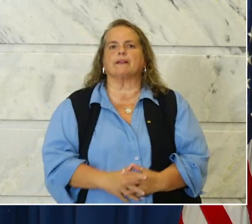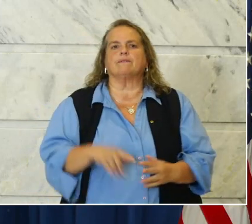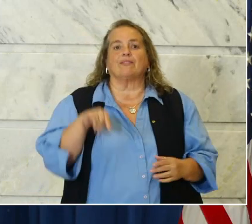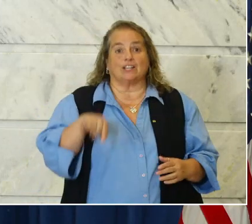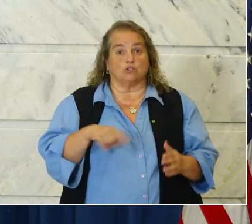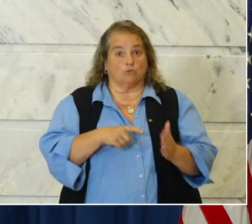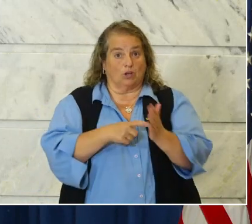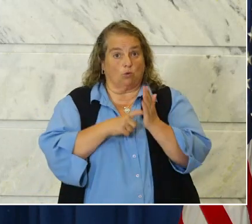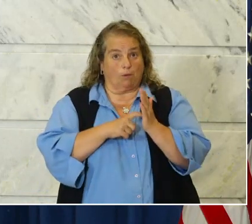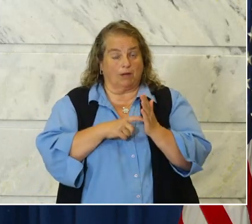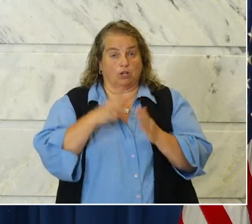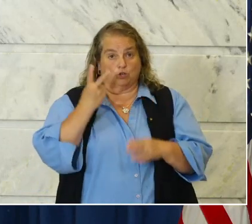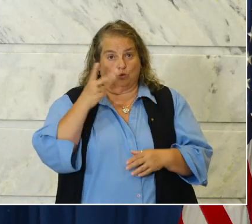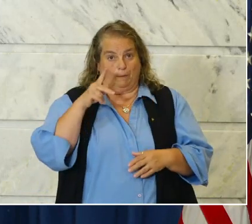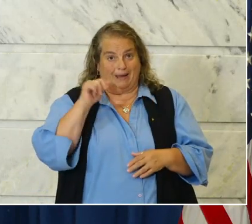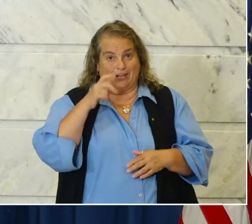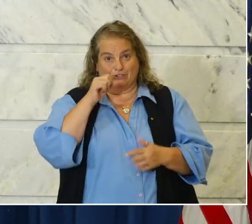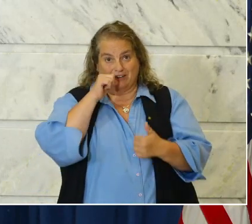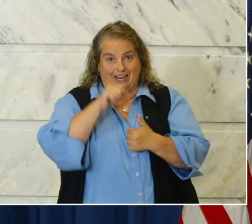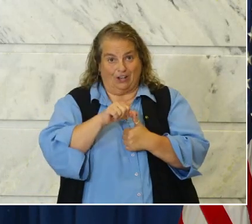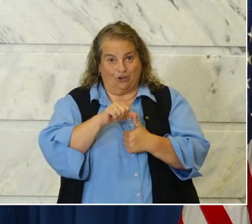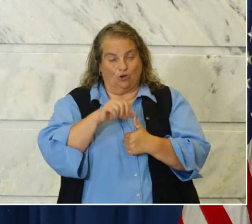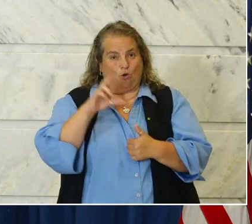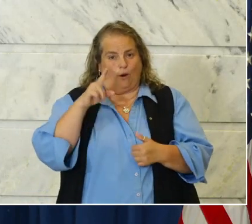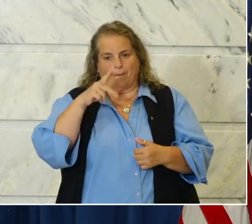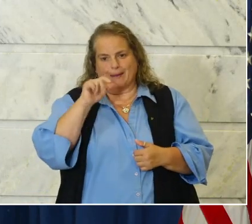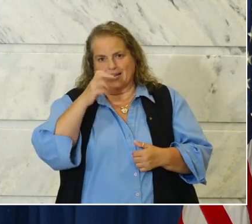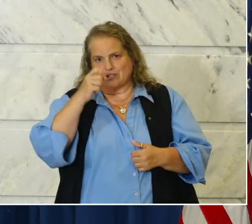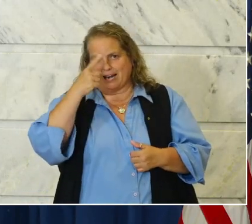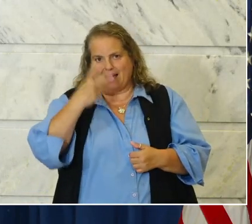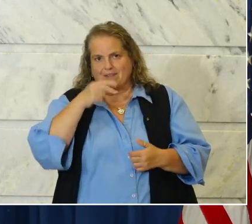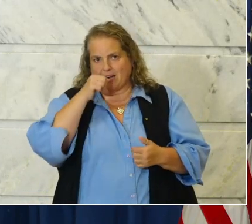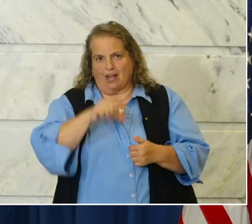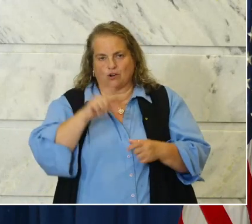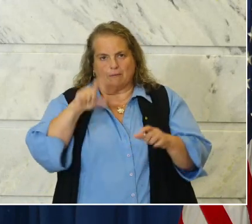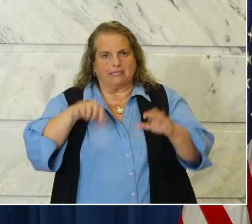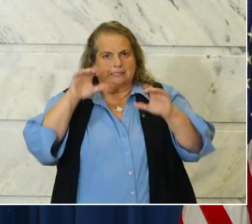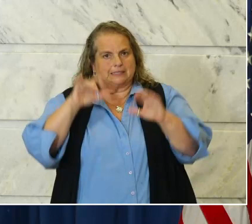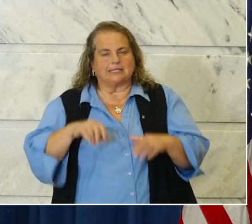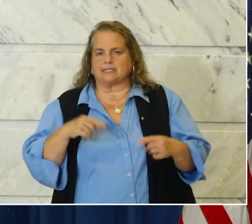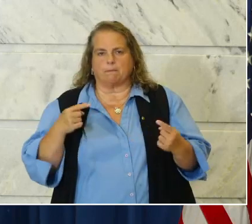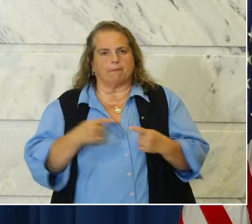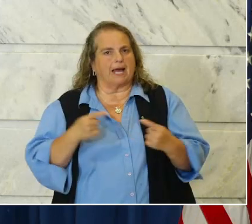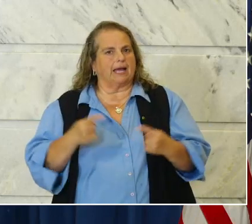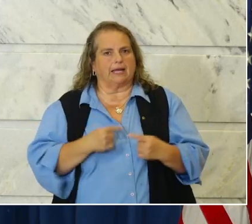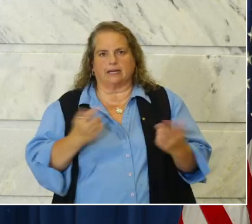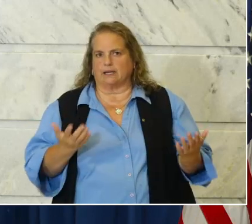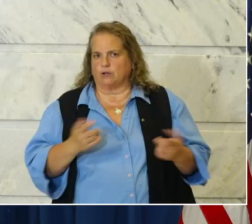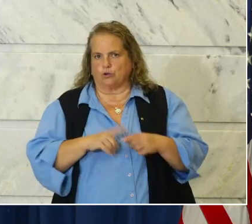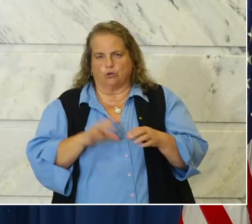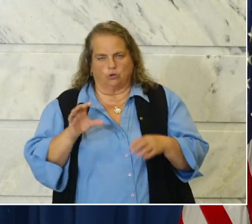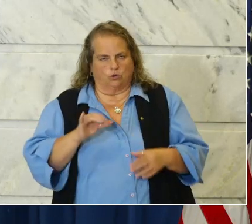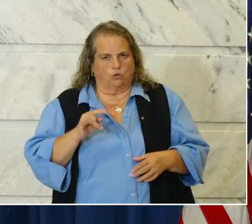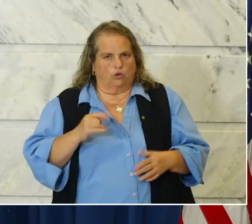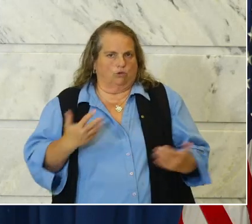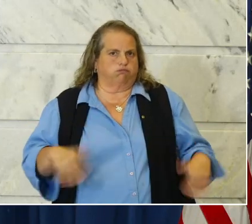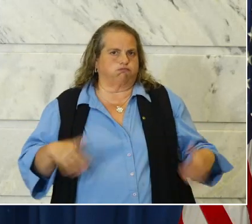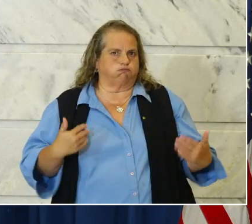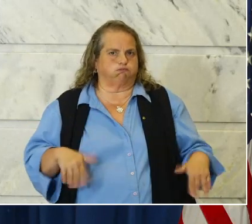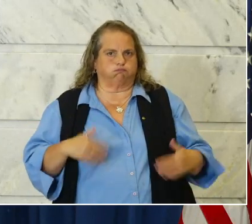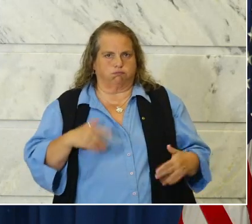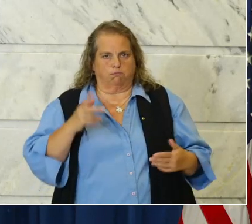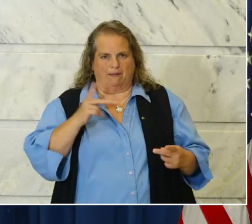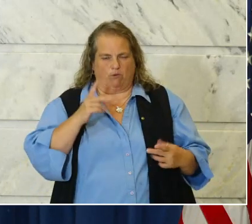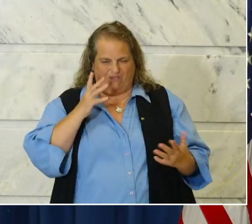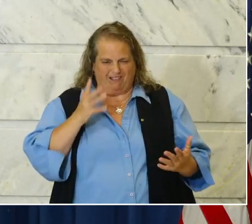This requirement of the 2-page letter or the 1.5-page letter, it's a pain in the butt, and it's sadly going to make